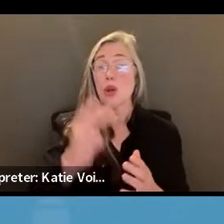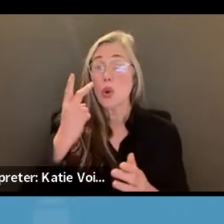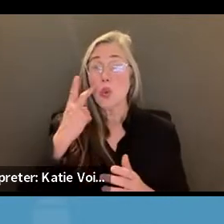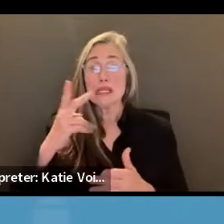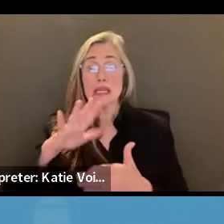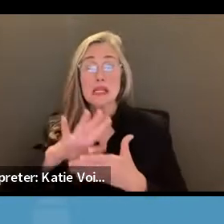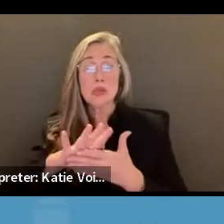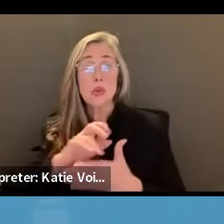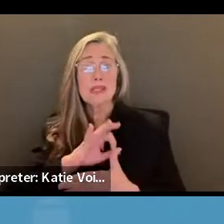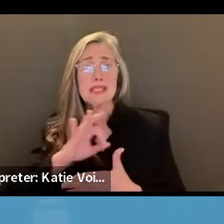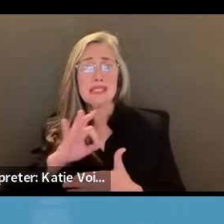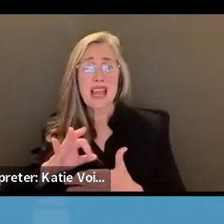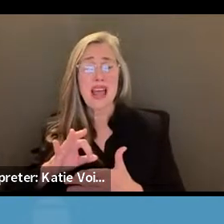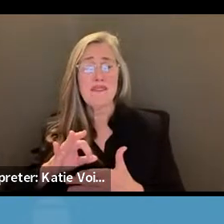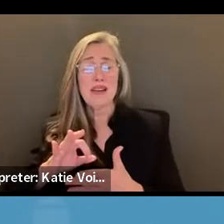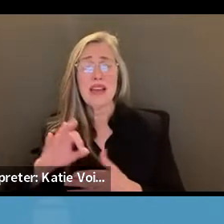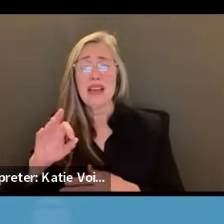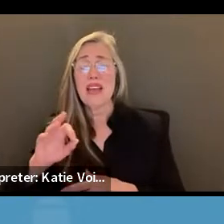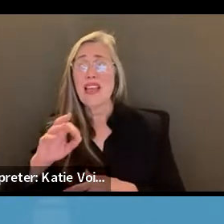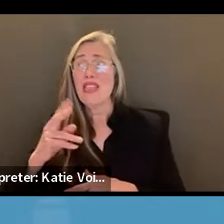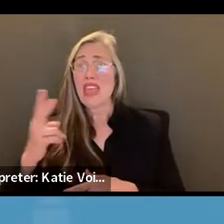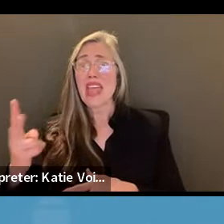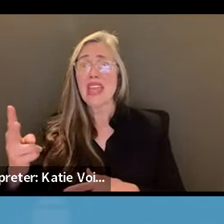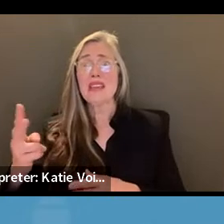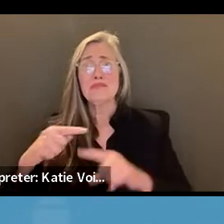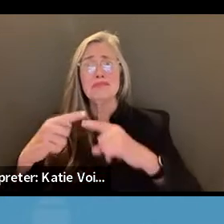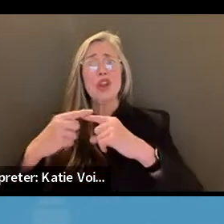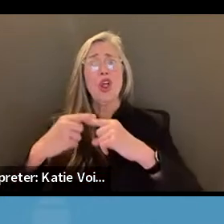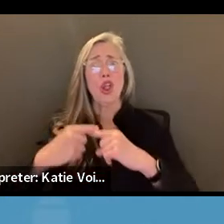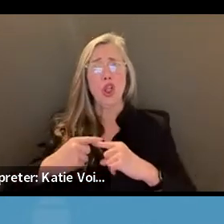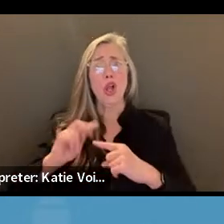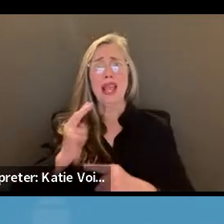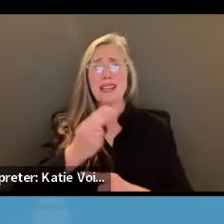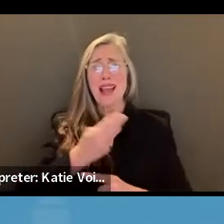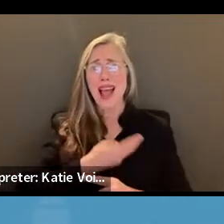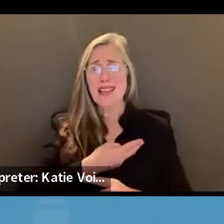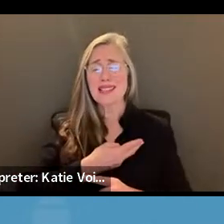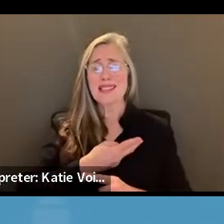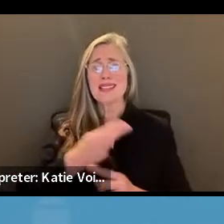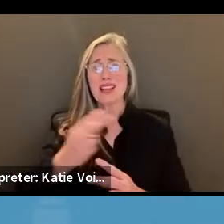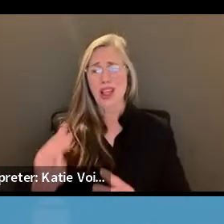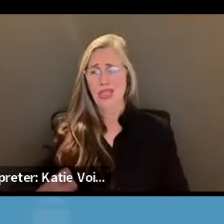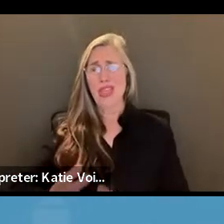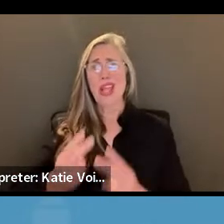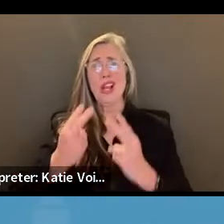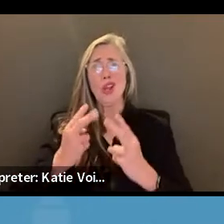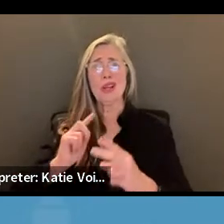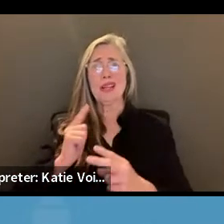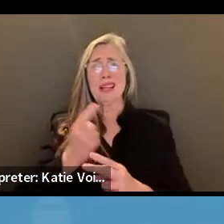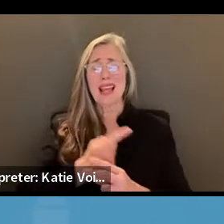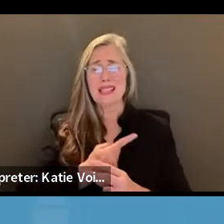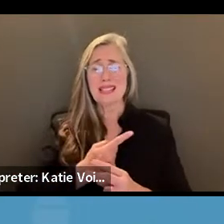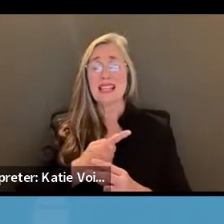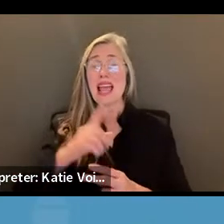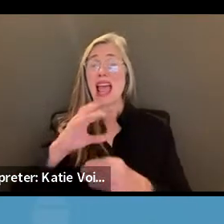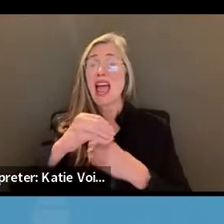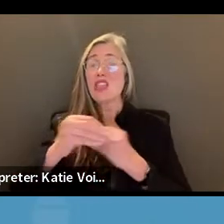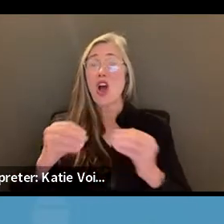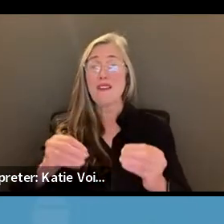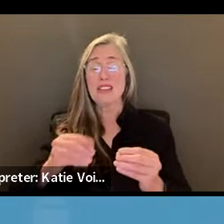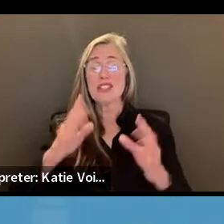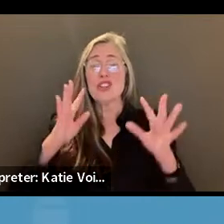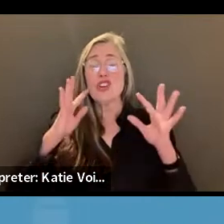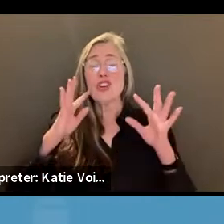looking to us, and I'm looking at the district office, to really set those clear expectations, clear communications